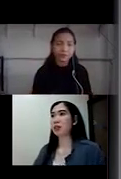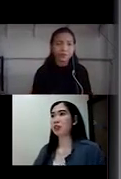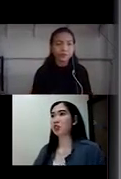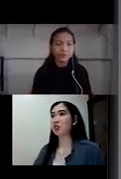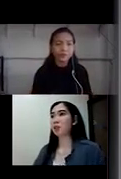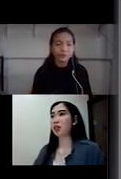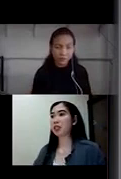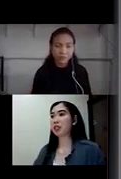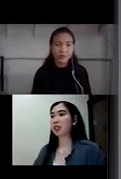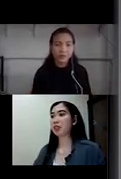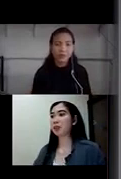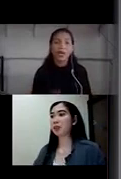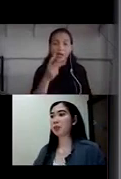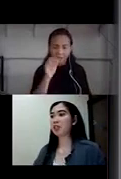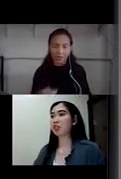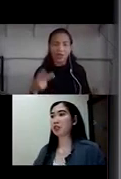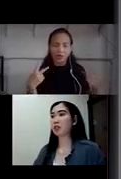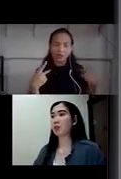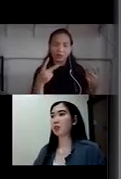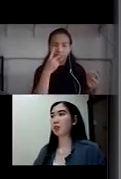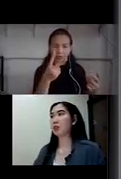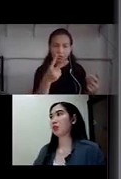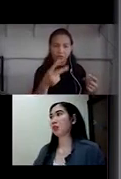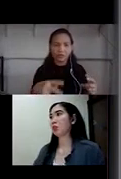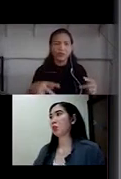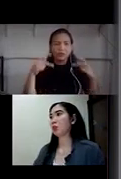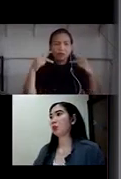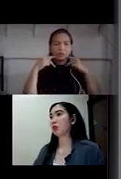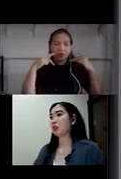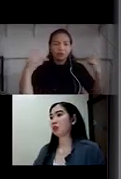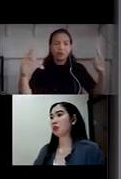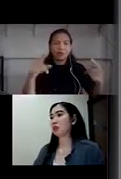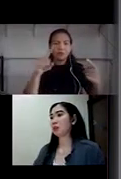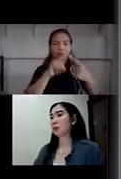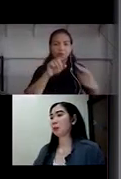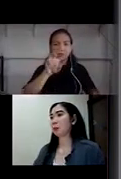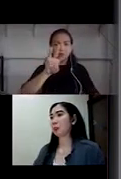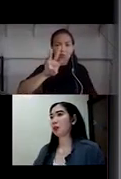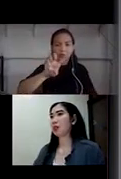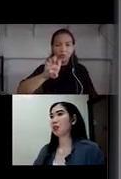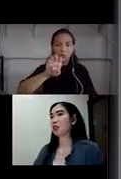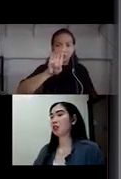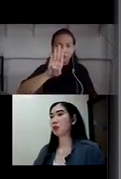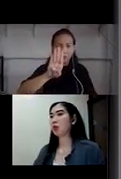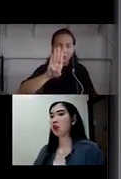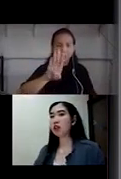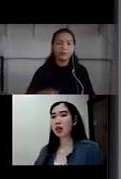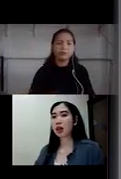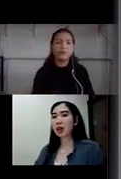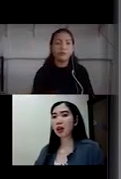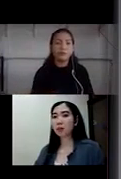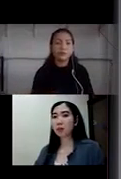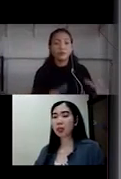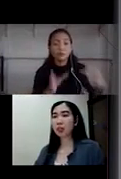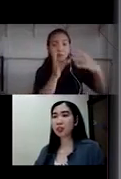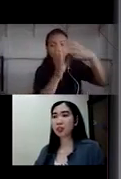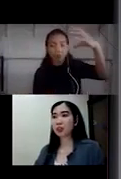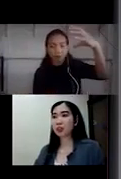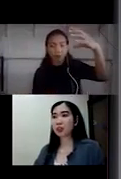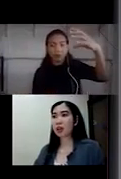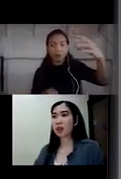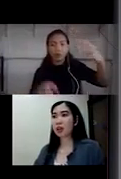ayan, ito yung makikita nyo, publish siya sa web. So, ganito siya, buong